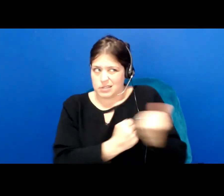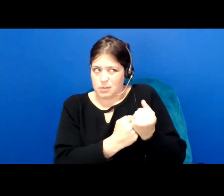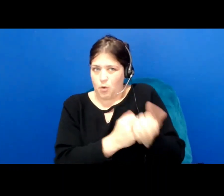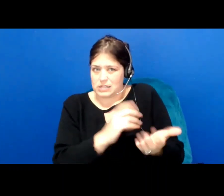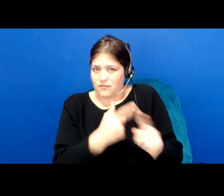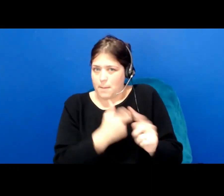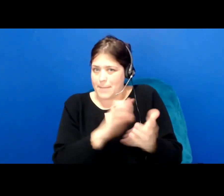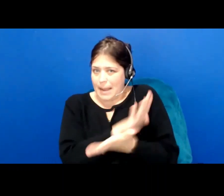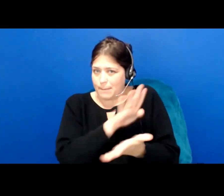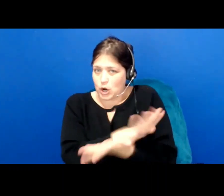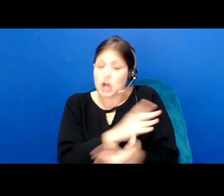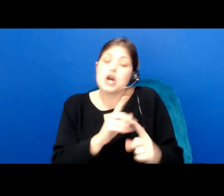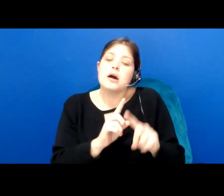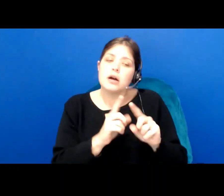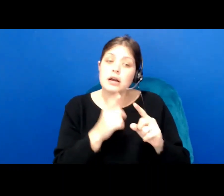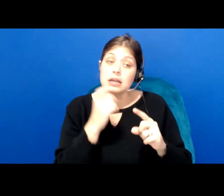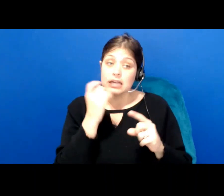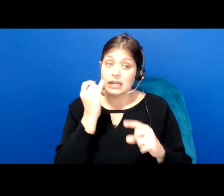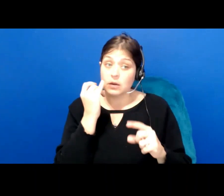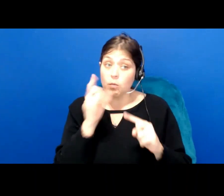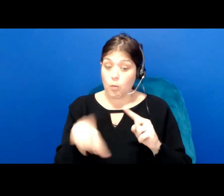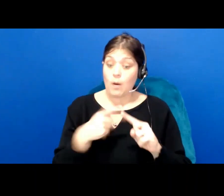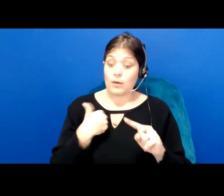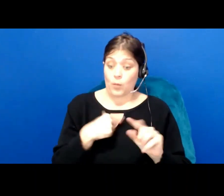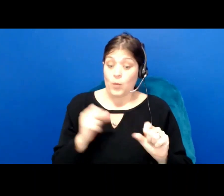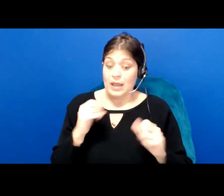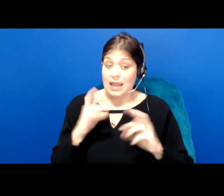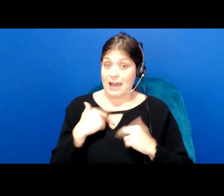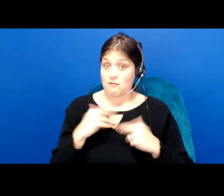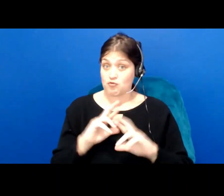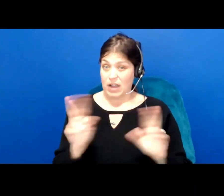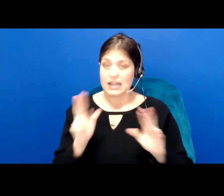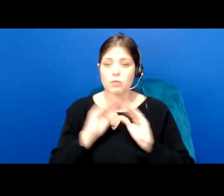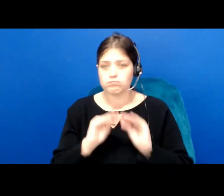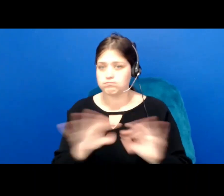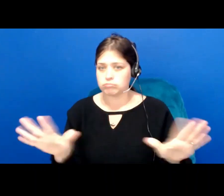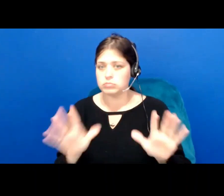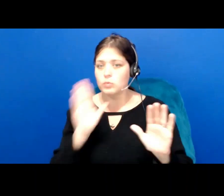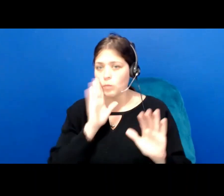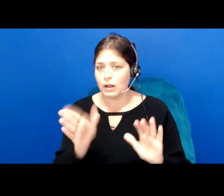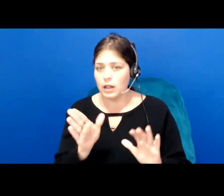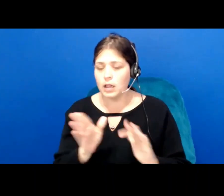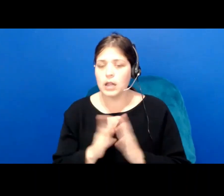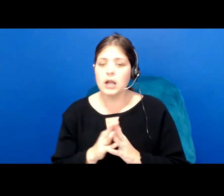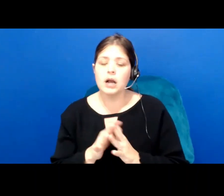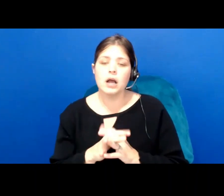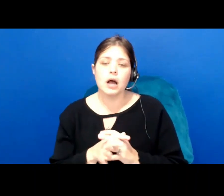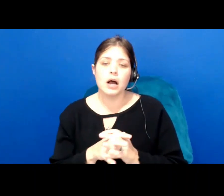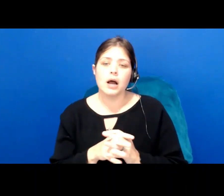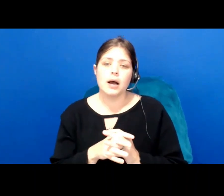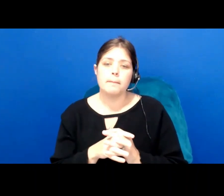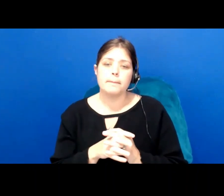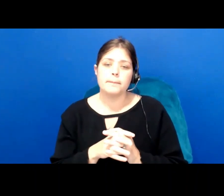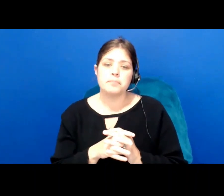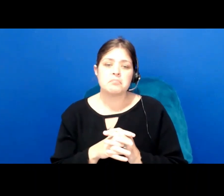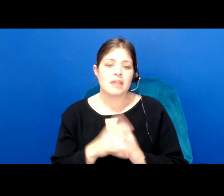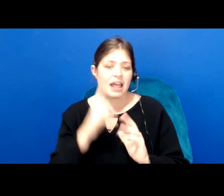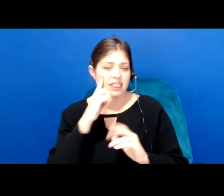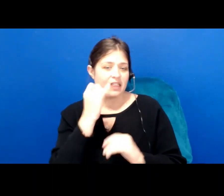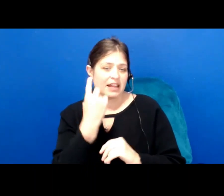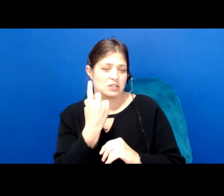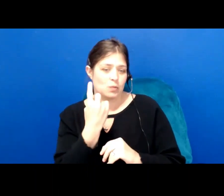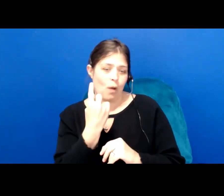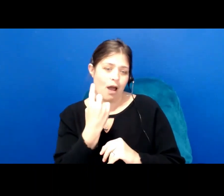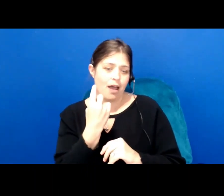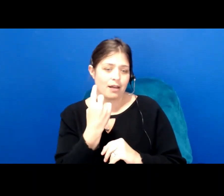if we can do it, we'll do it as soon as possible. And I think that's one of the wisdoms that